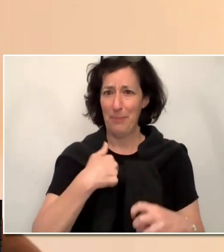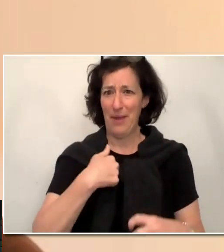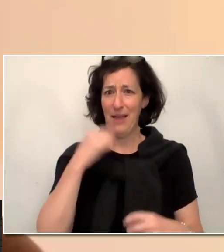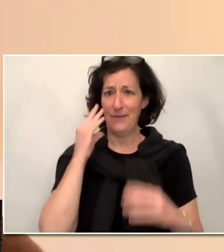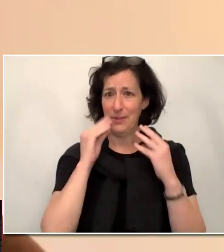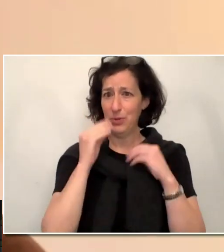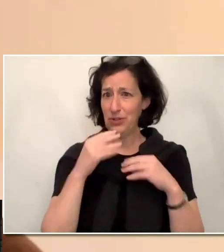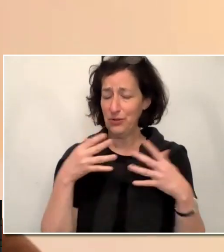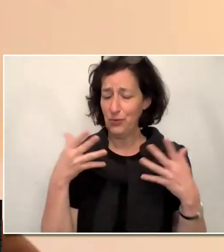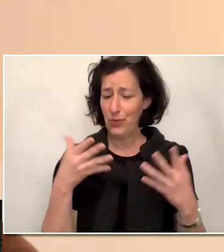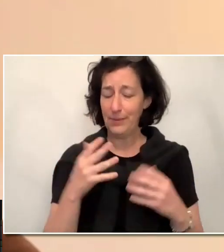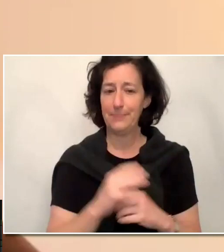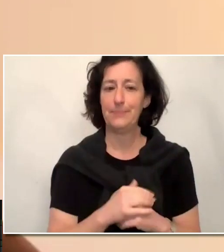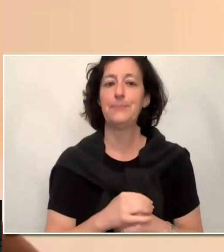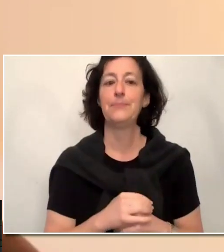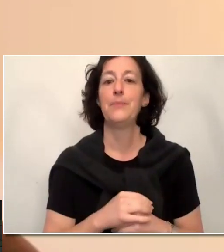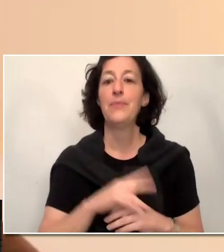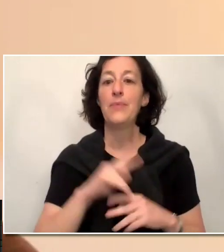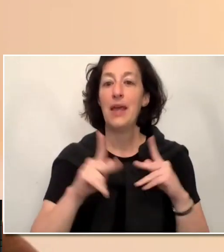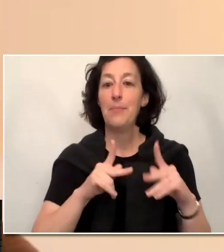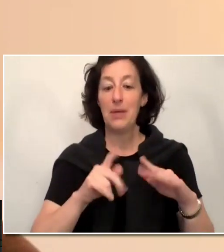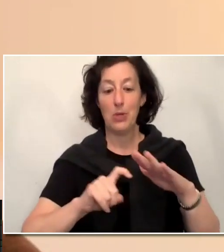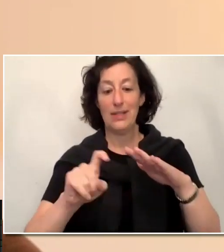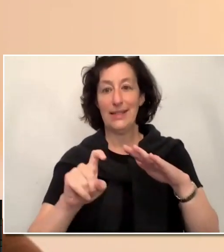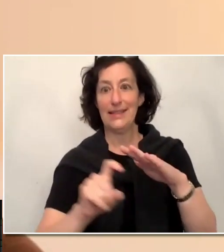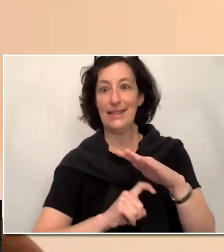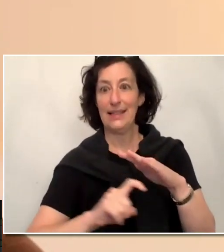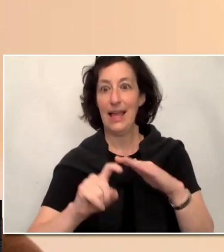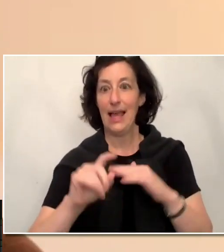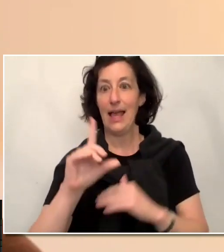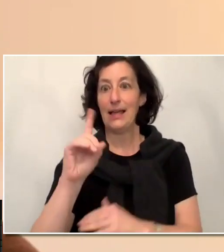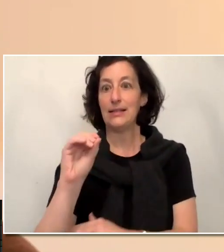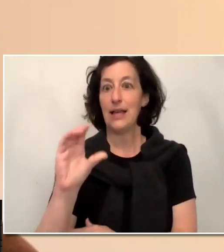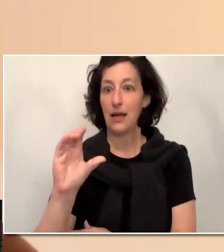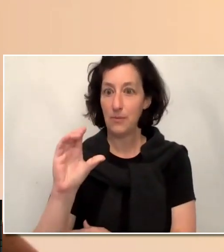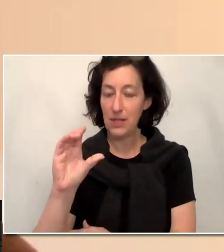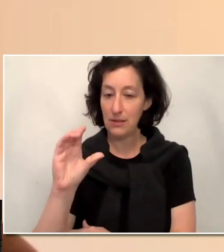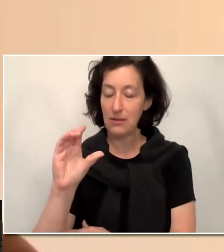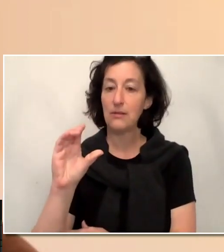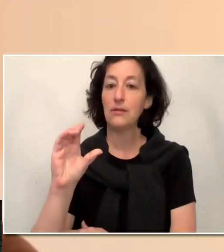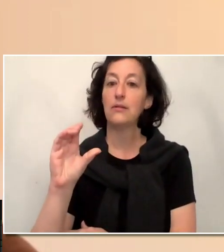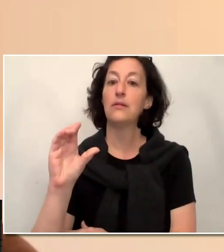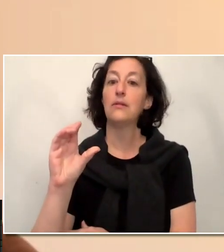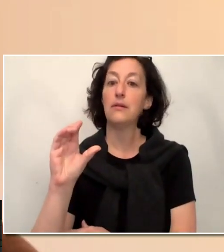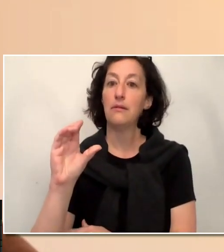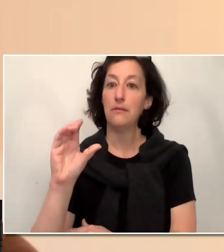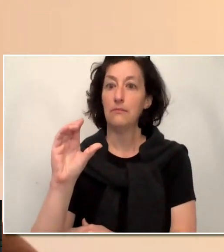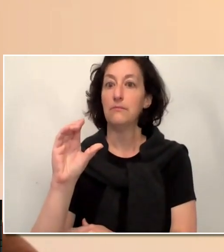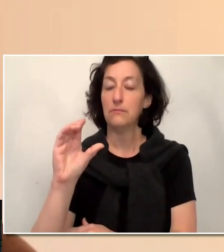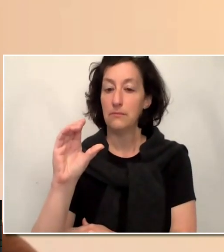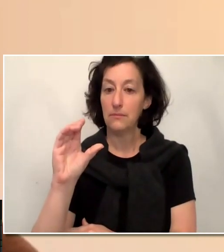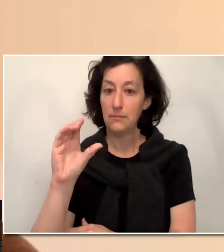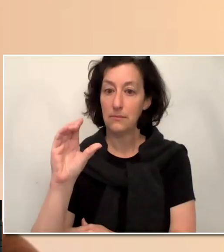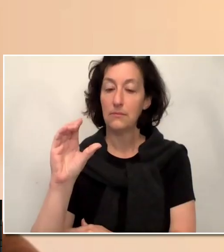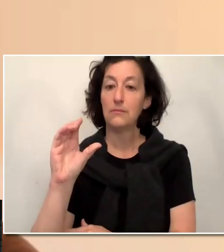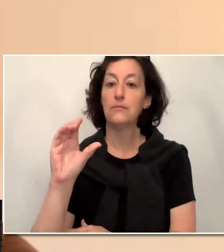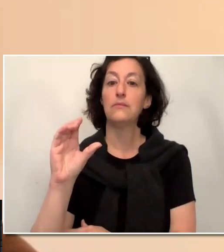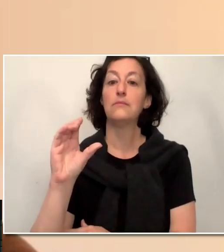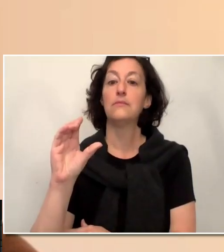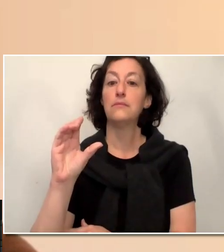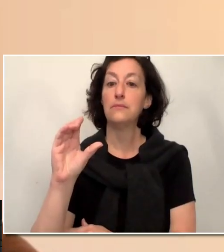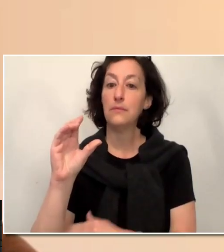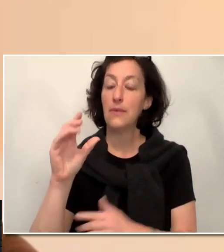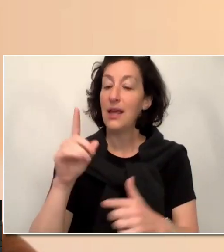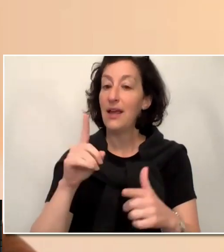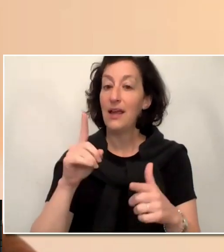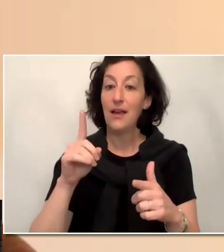is that people are scanning documents that are on paper in a scanner, and